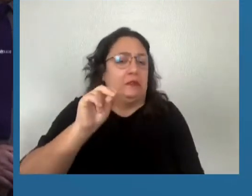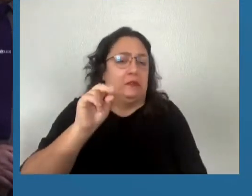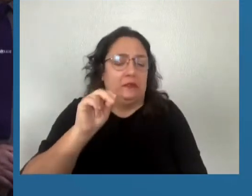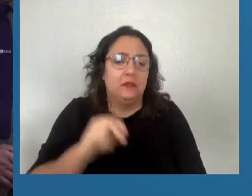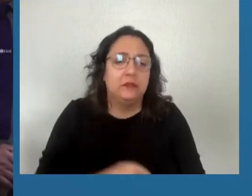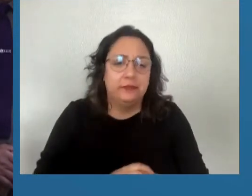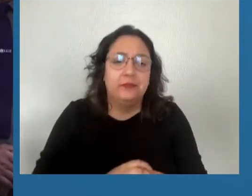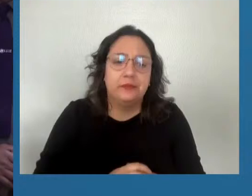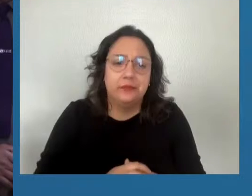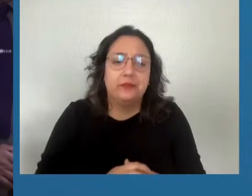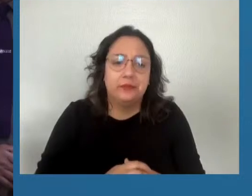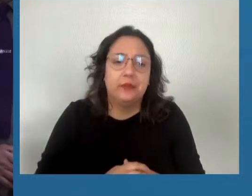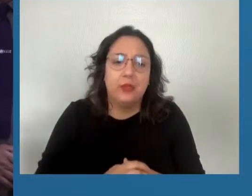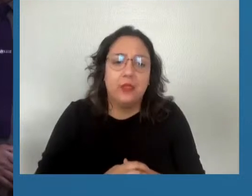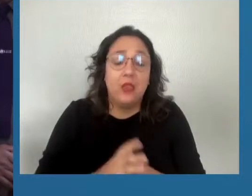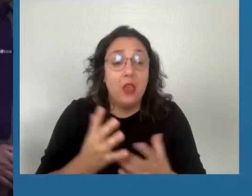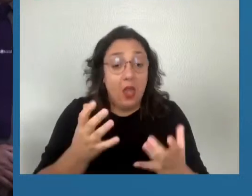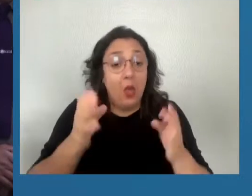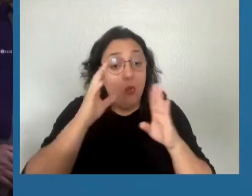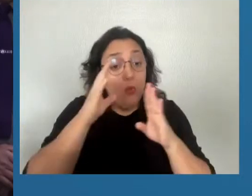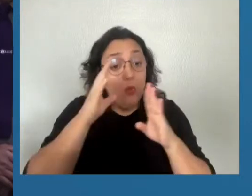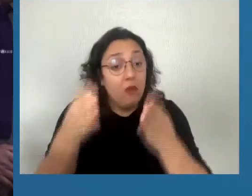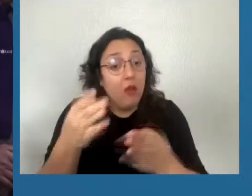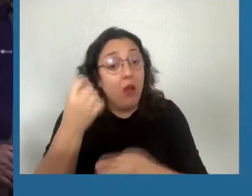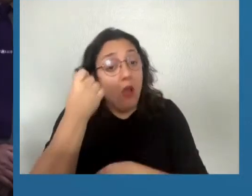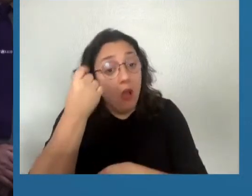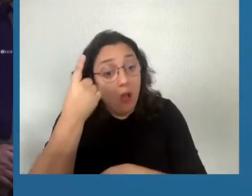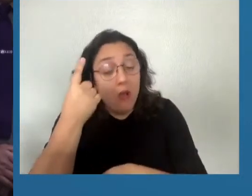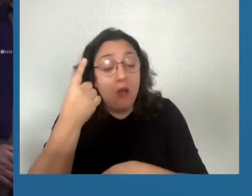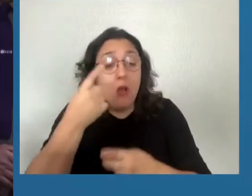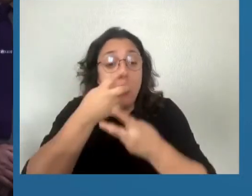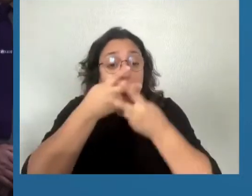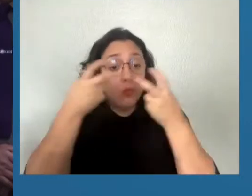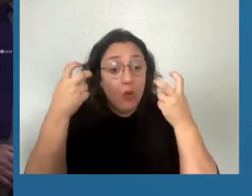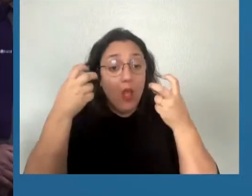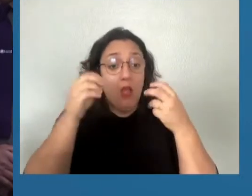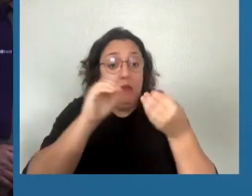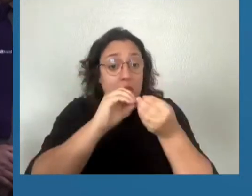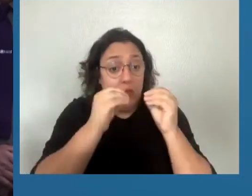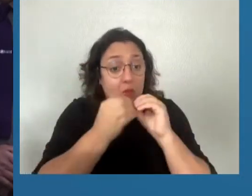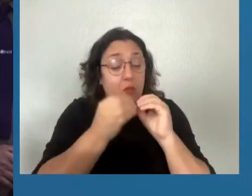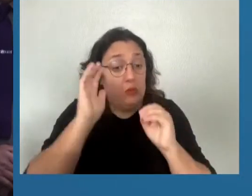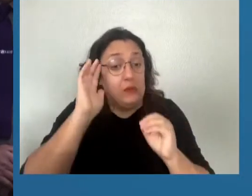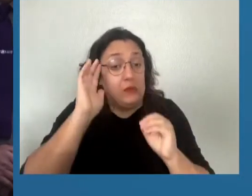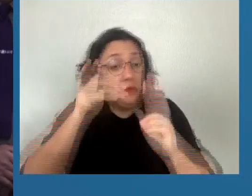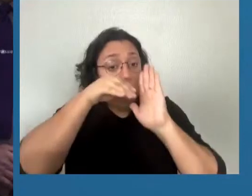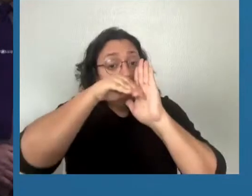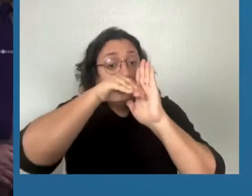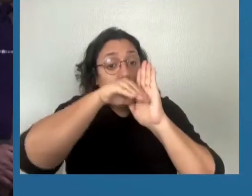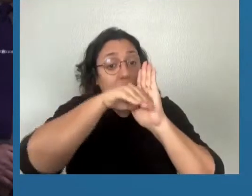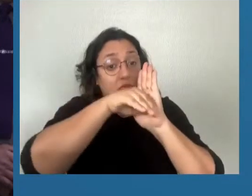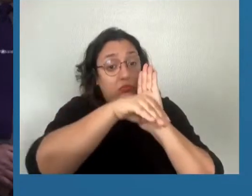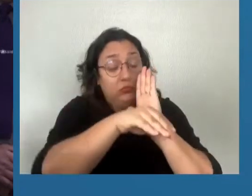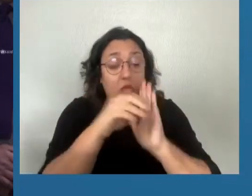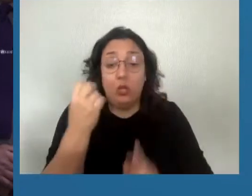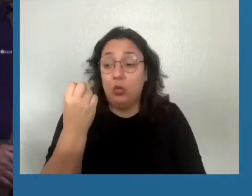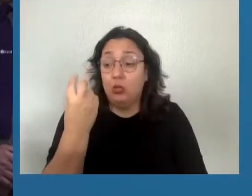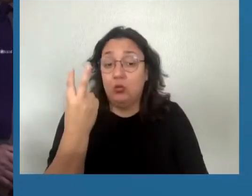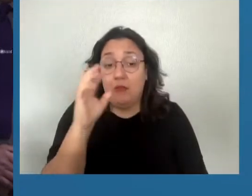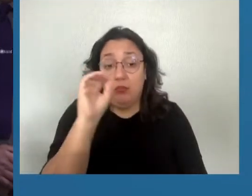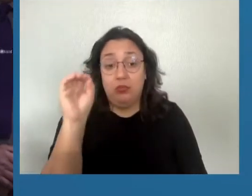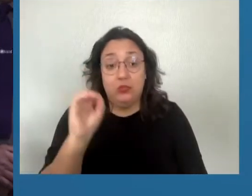that, yes, so crime statistics are heading downward. That is a good accomplishment, and thank everyone who's been involved in it. Down 12%